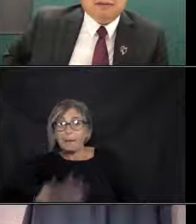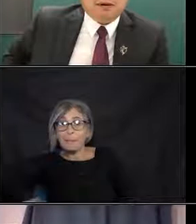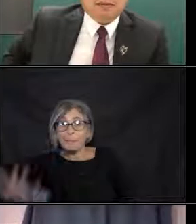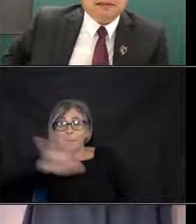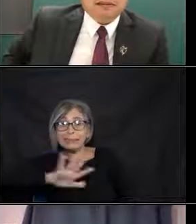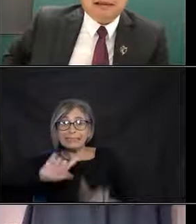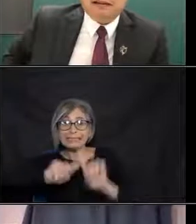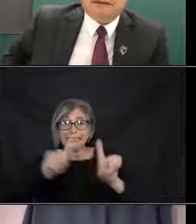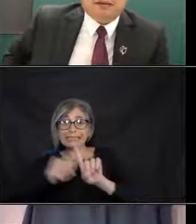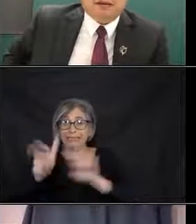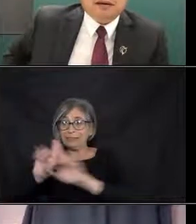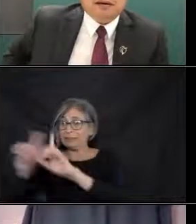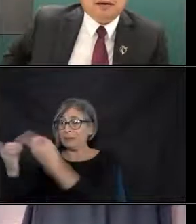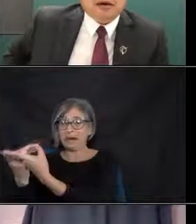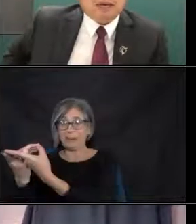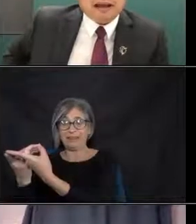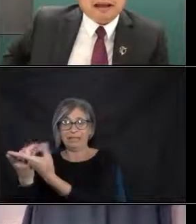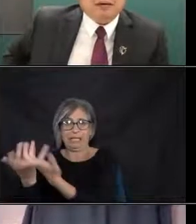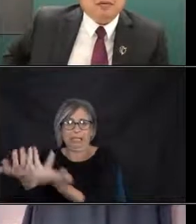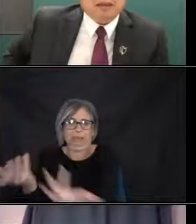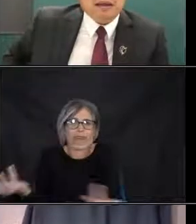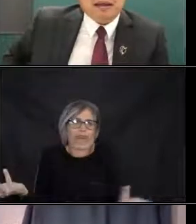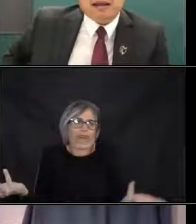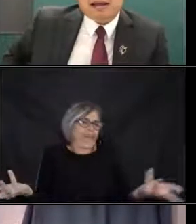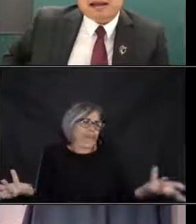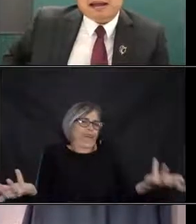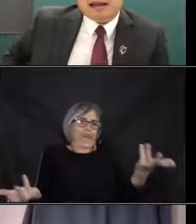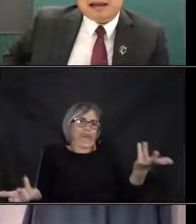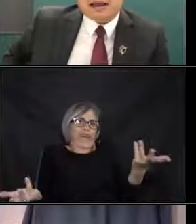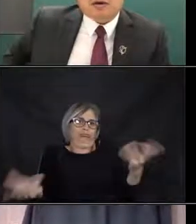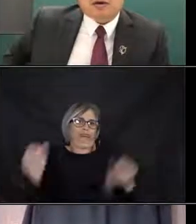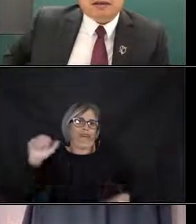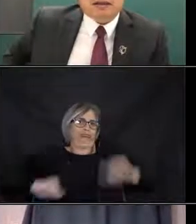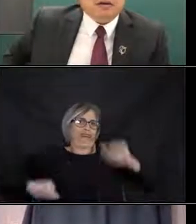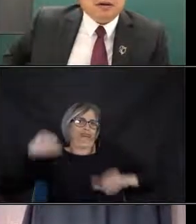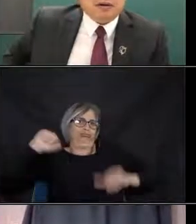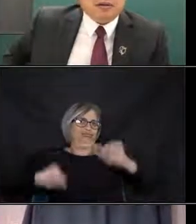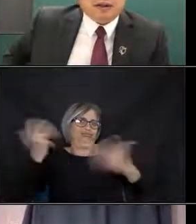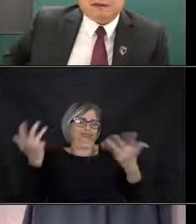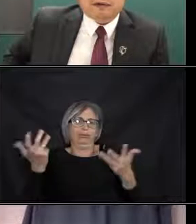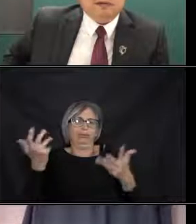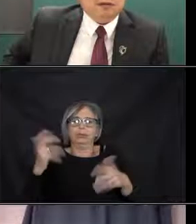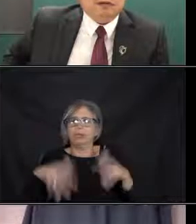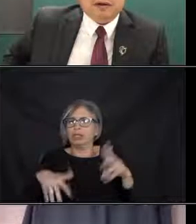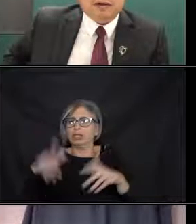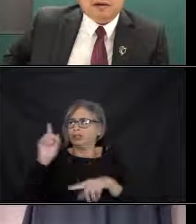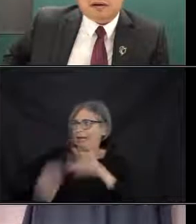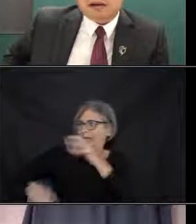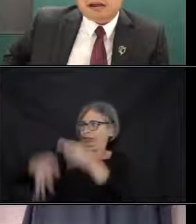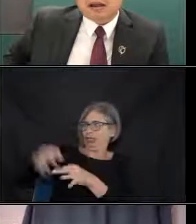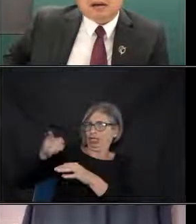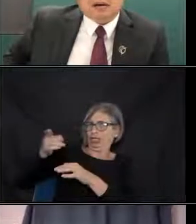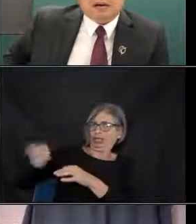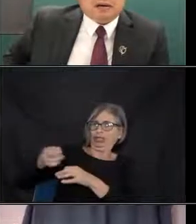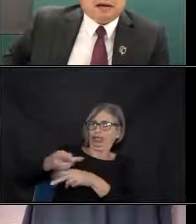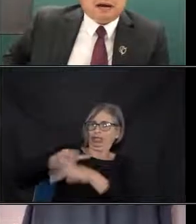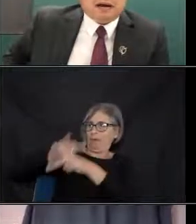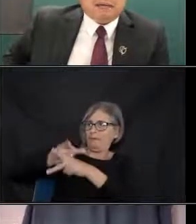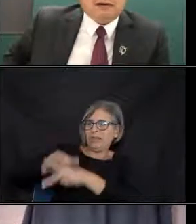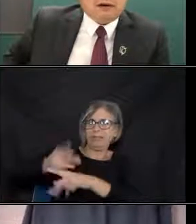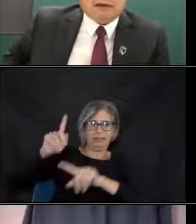various departments at that level, then, you know, how can we accurately judge her level of supervision,